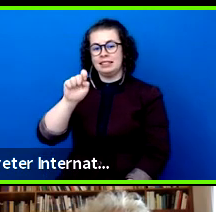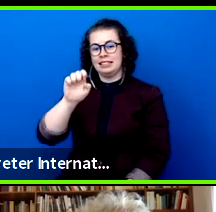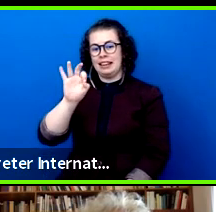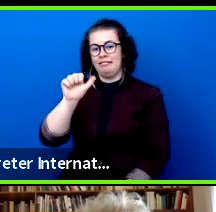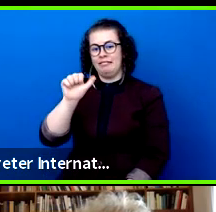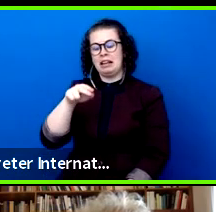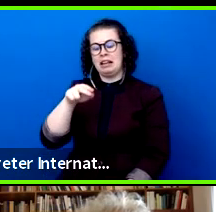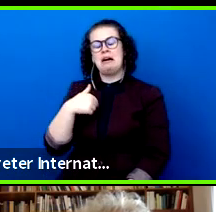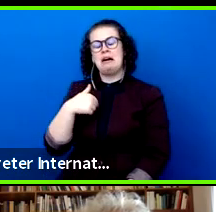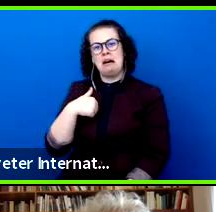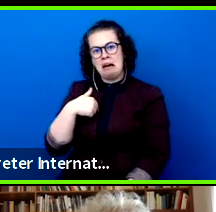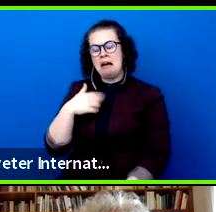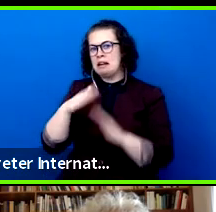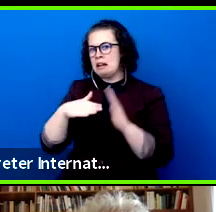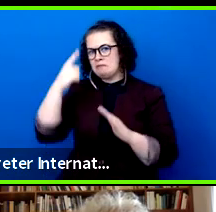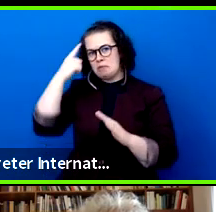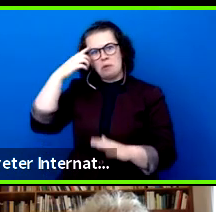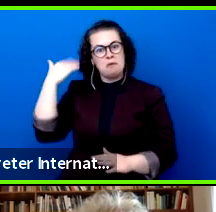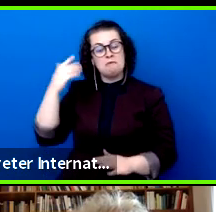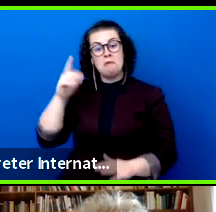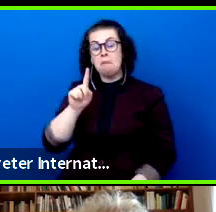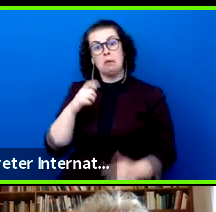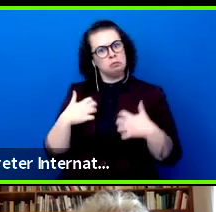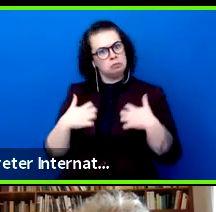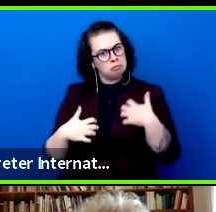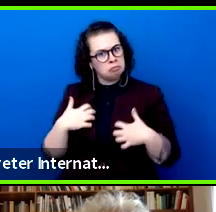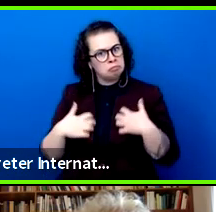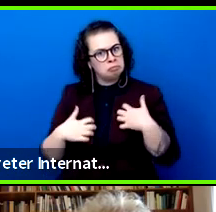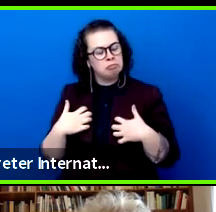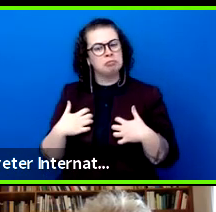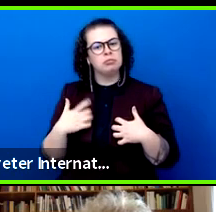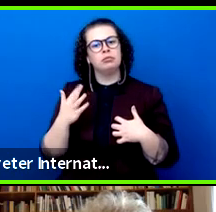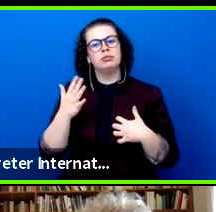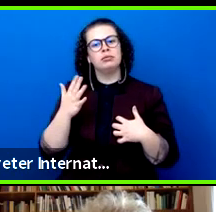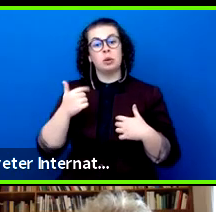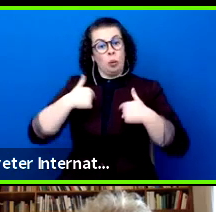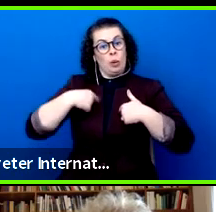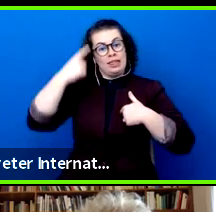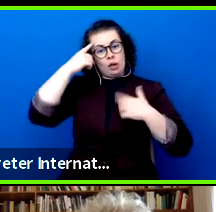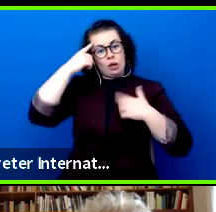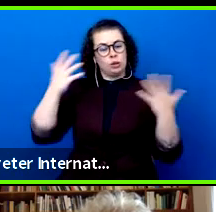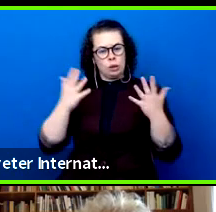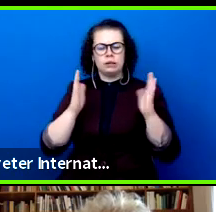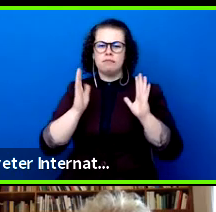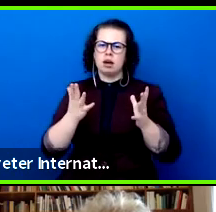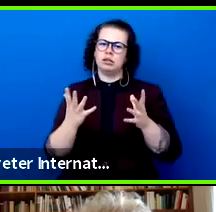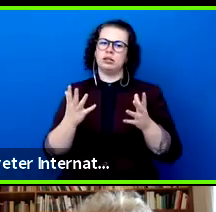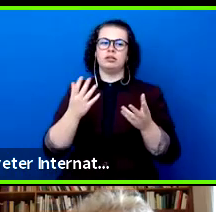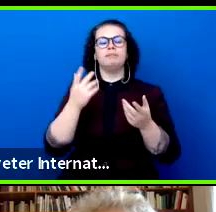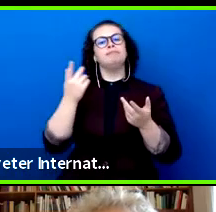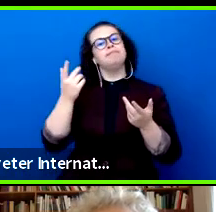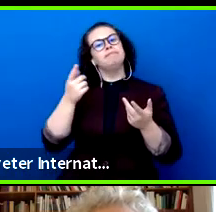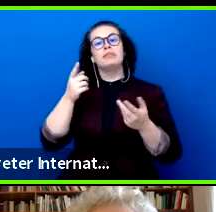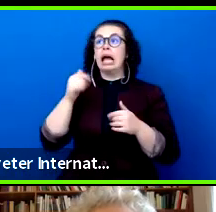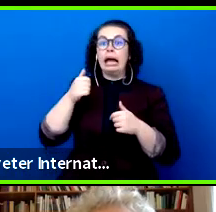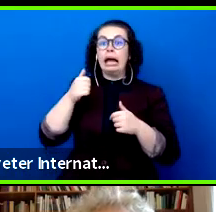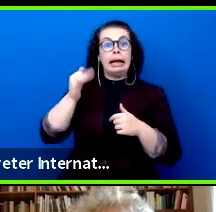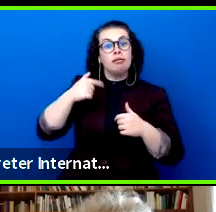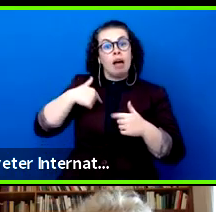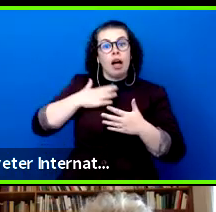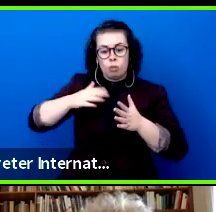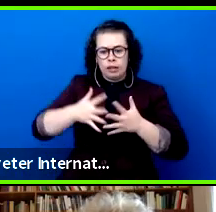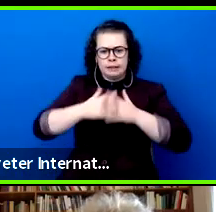about sanctions, but maybe it's an interesting idea. But we thought about including diversity in funding as a criteria in